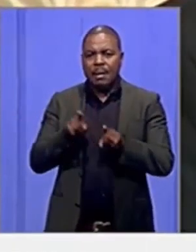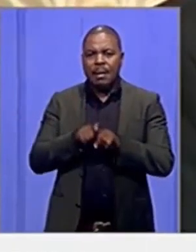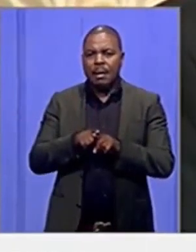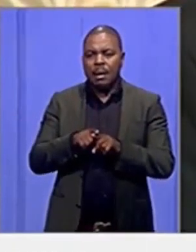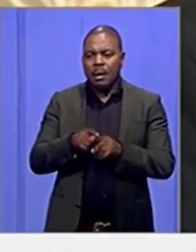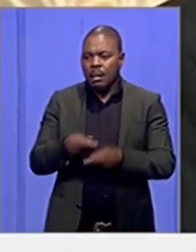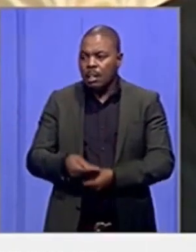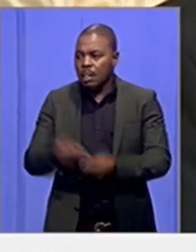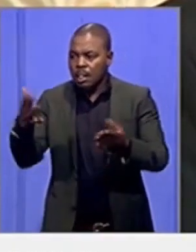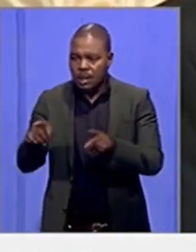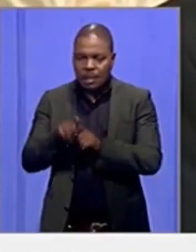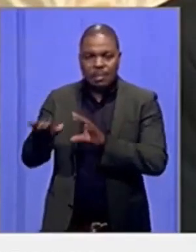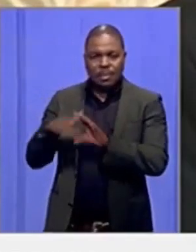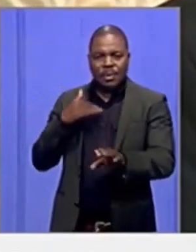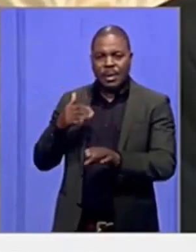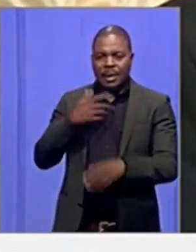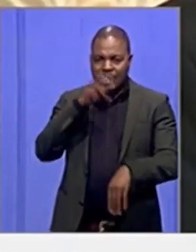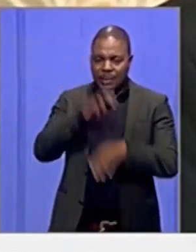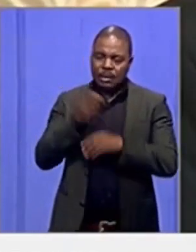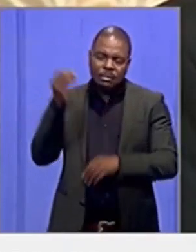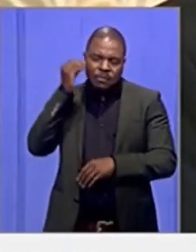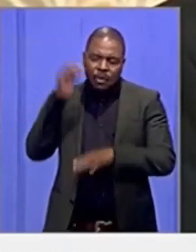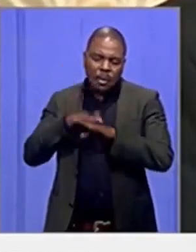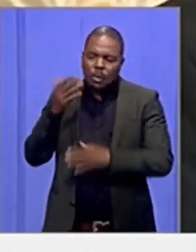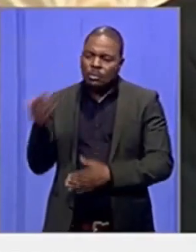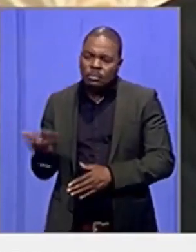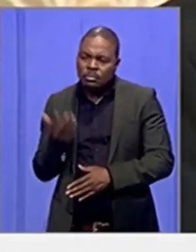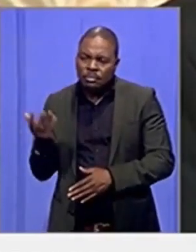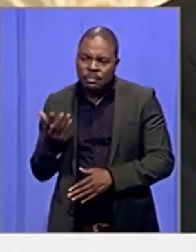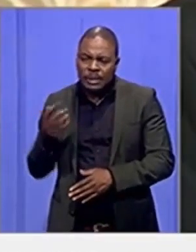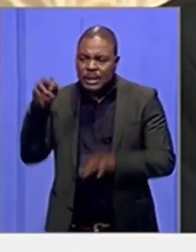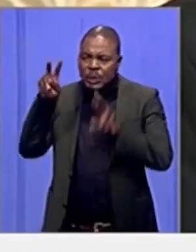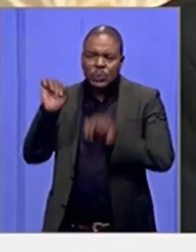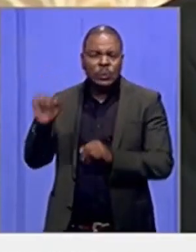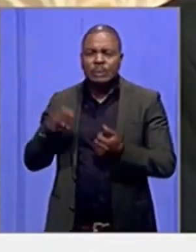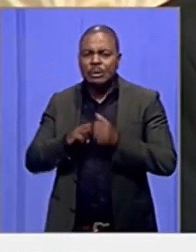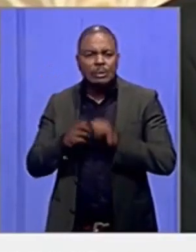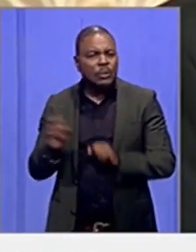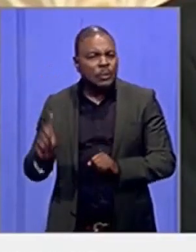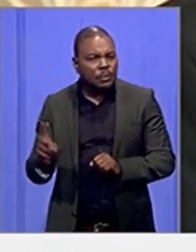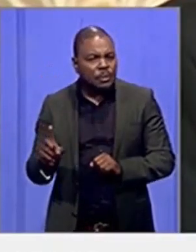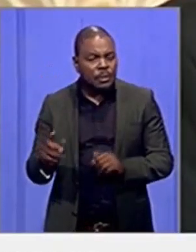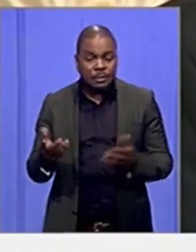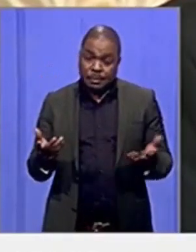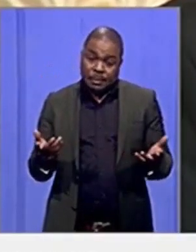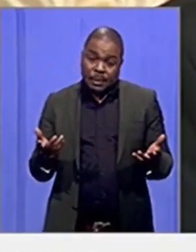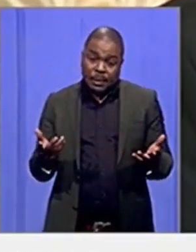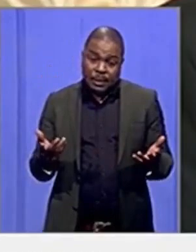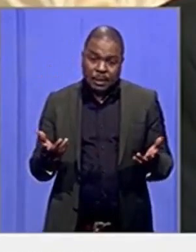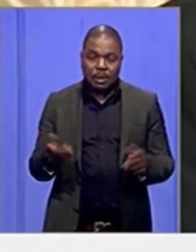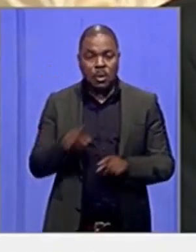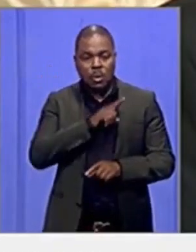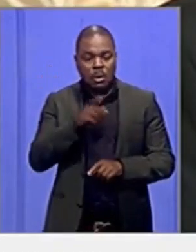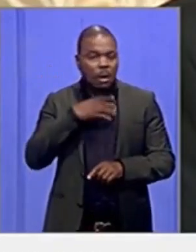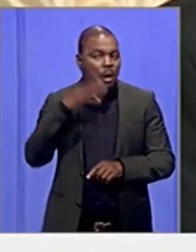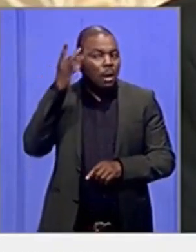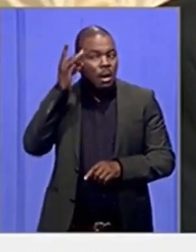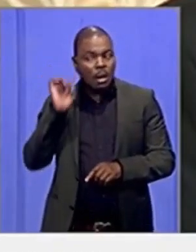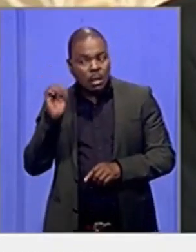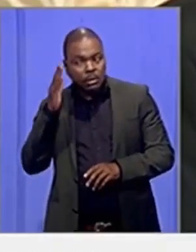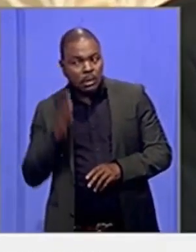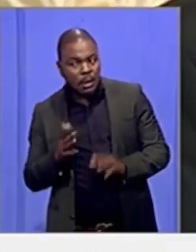released, is to seek more information to say what are the issues. And of course, after hearing their side, we'll